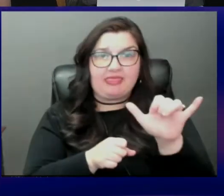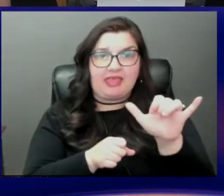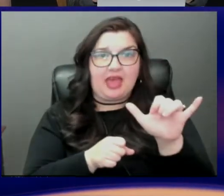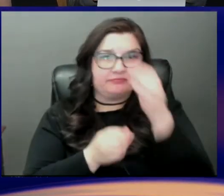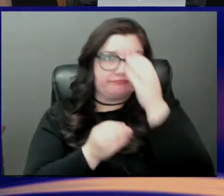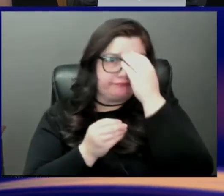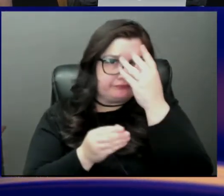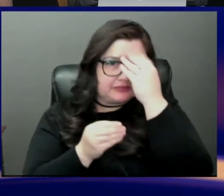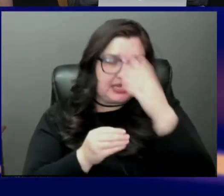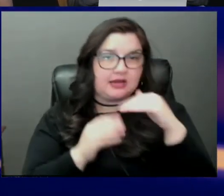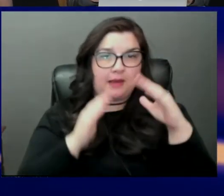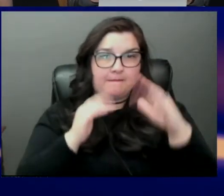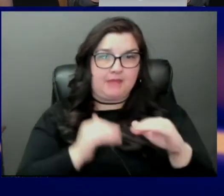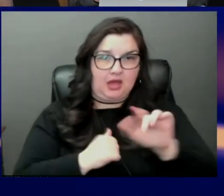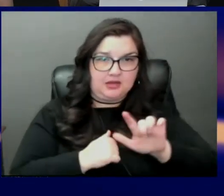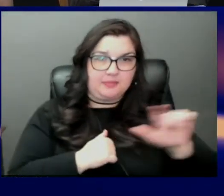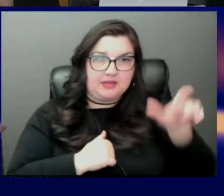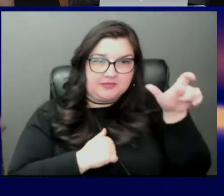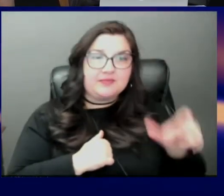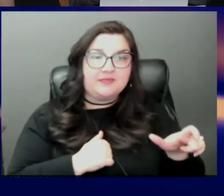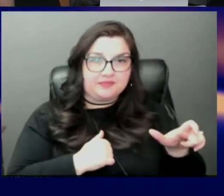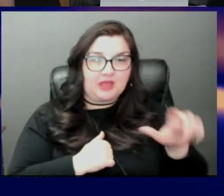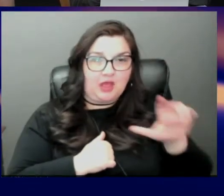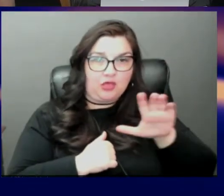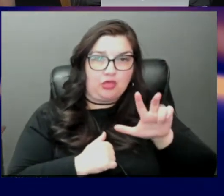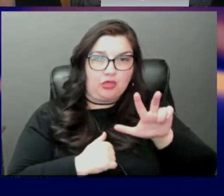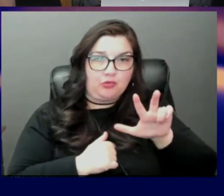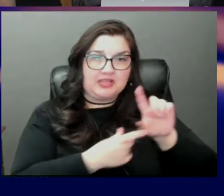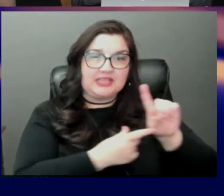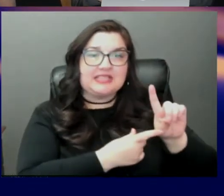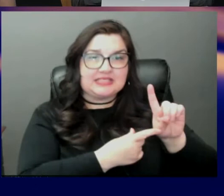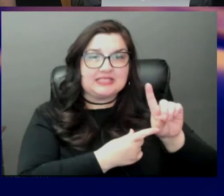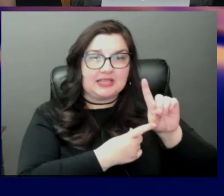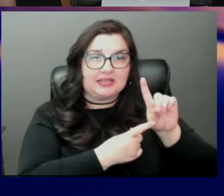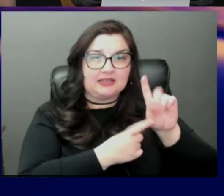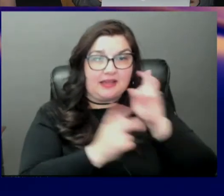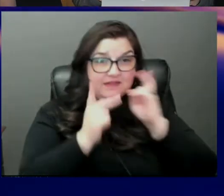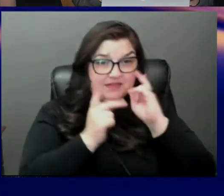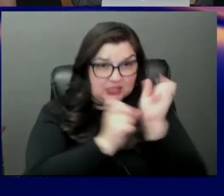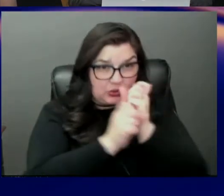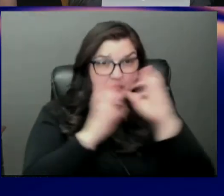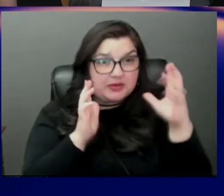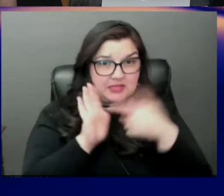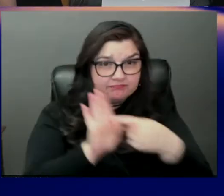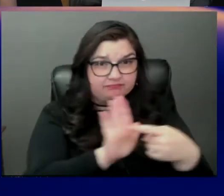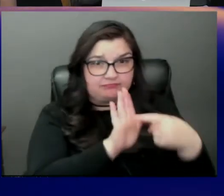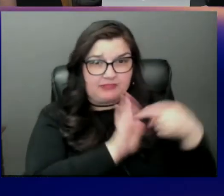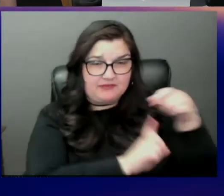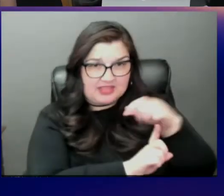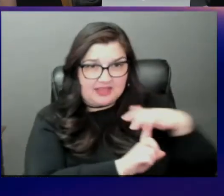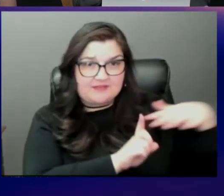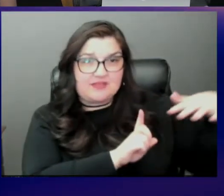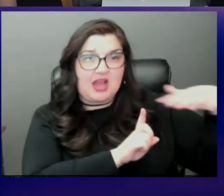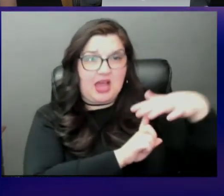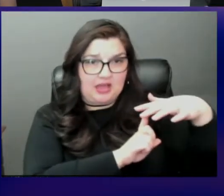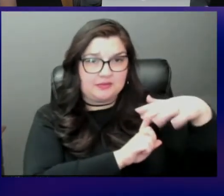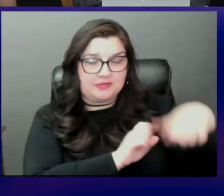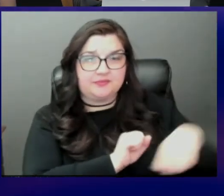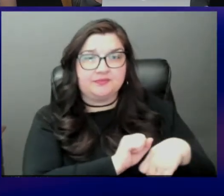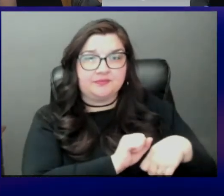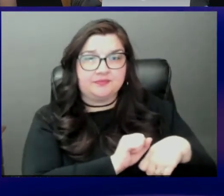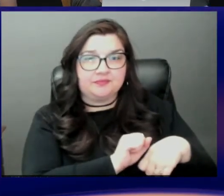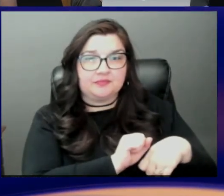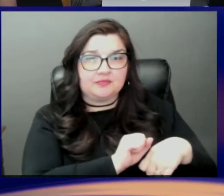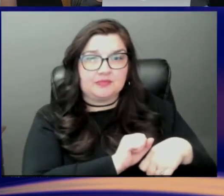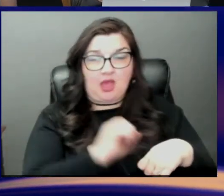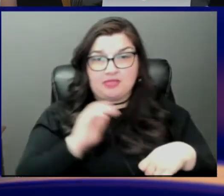you see the 3D scene. This is the visual representation of the environment. And then on bottom right,